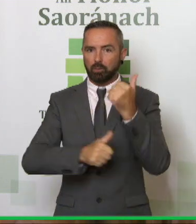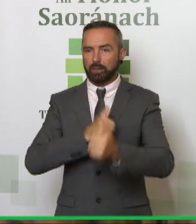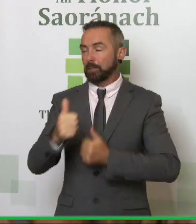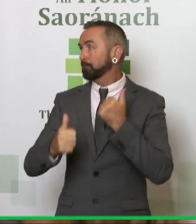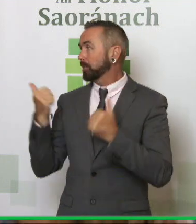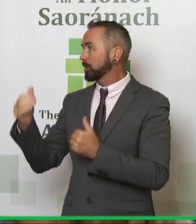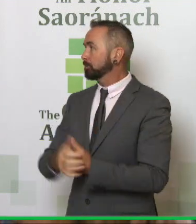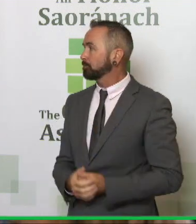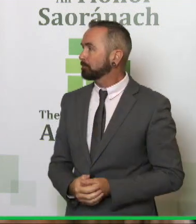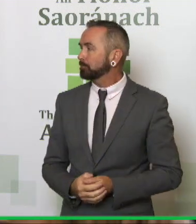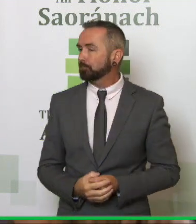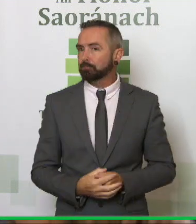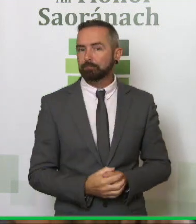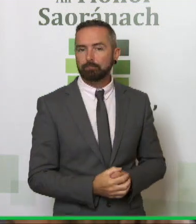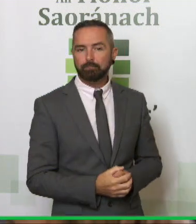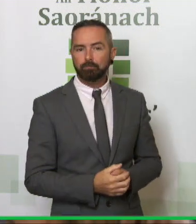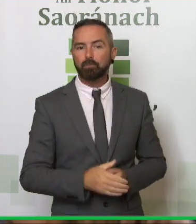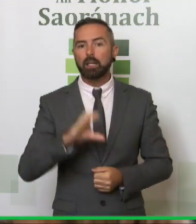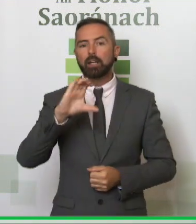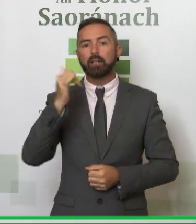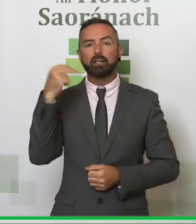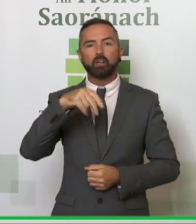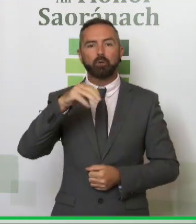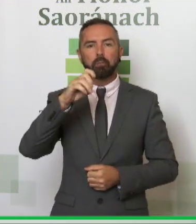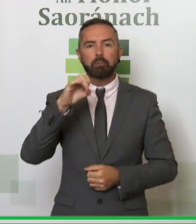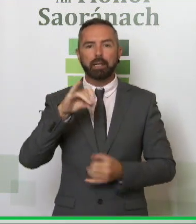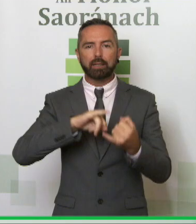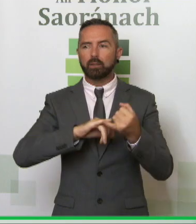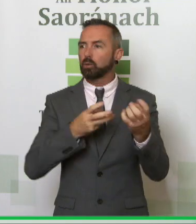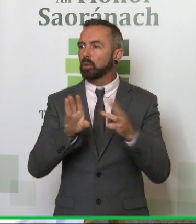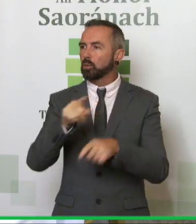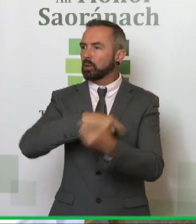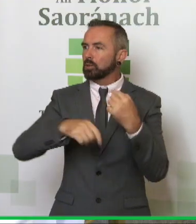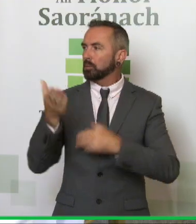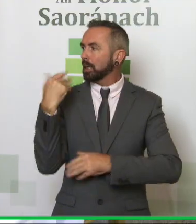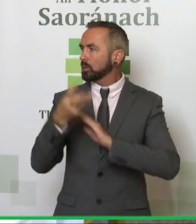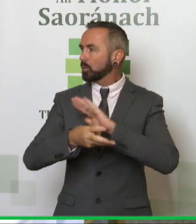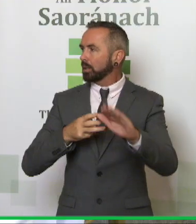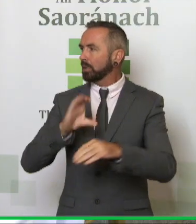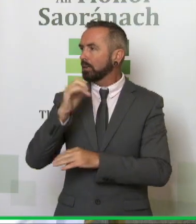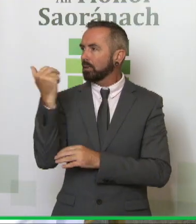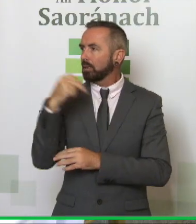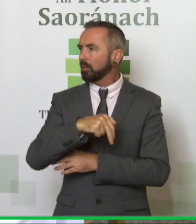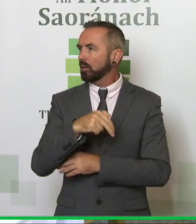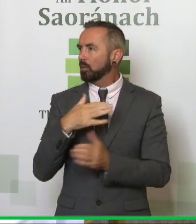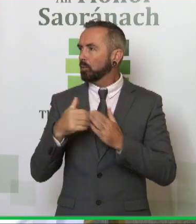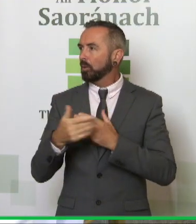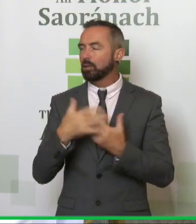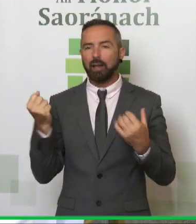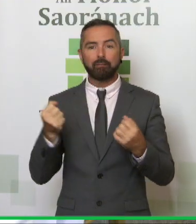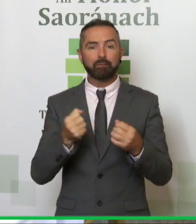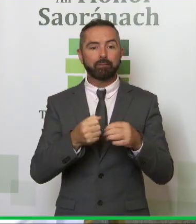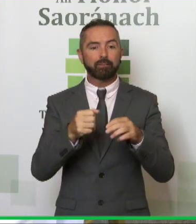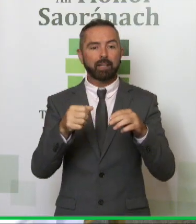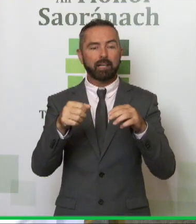you've been doing. Kieran Manning, who's been working with us for the past week or so, but Kieran's brought international and